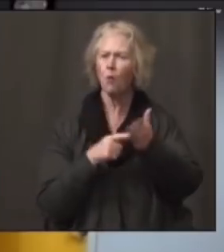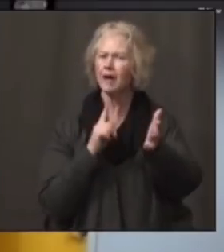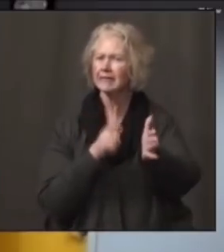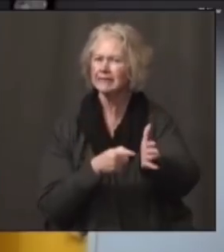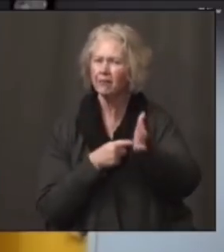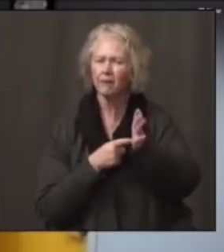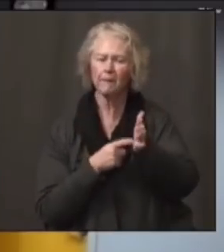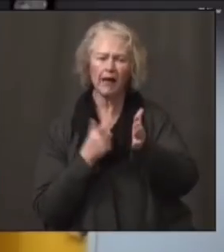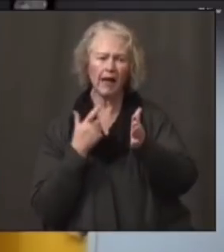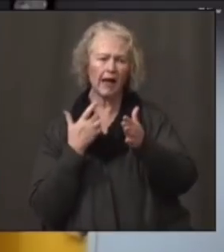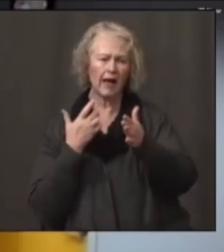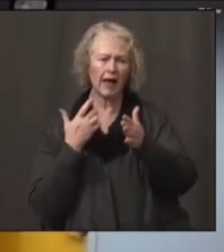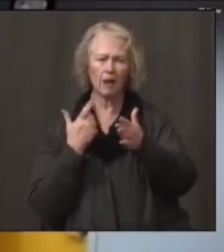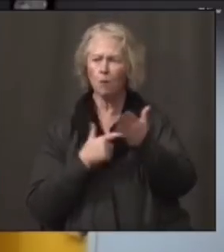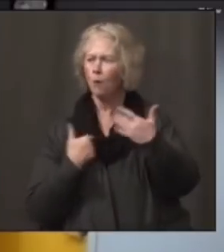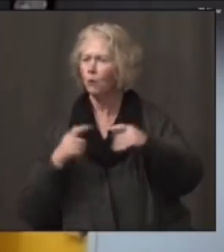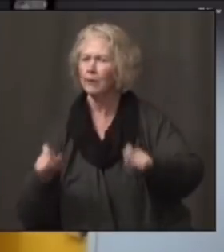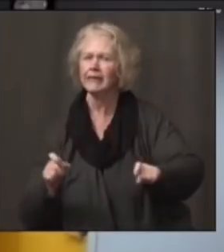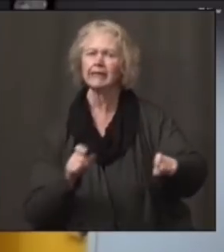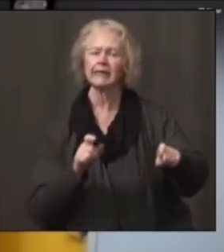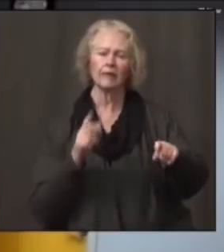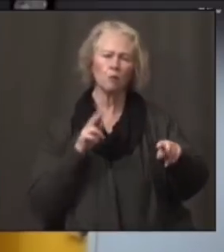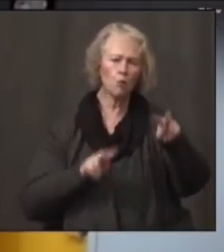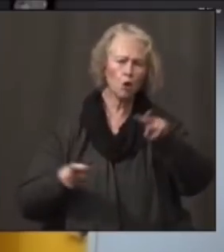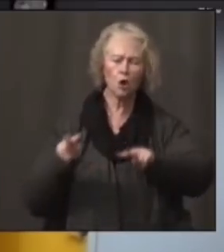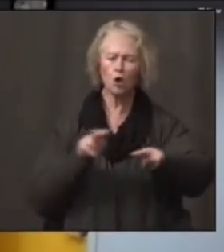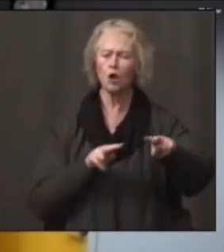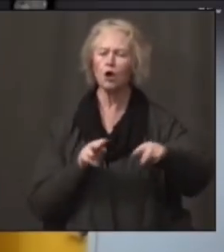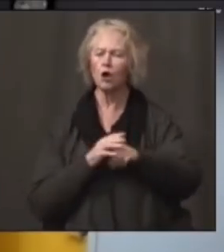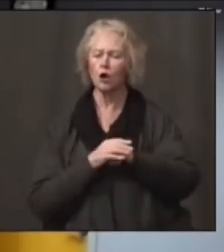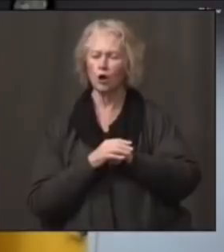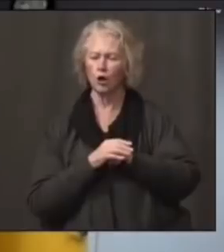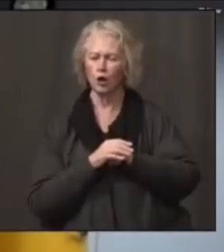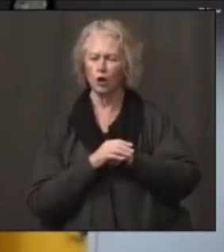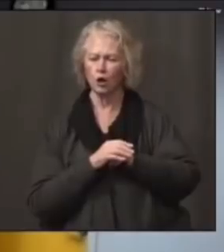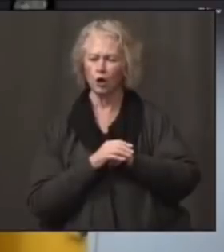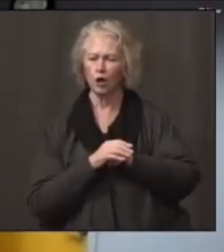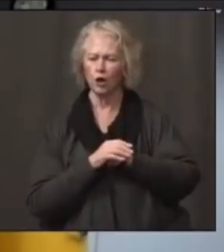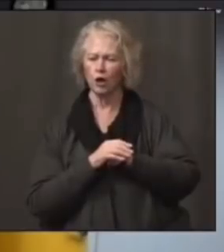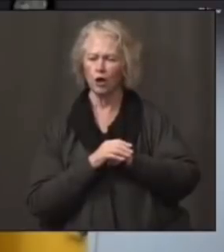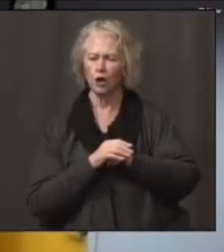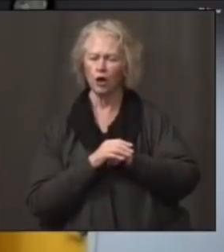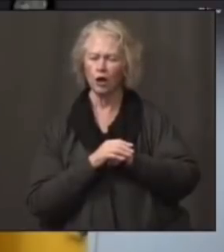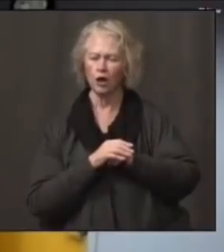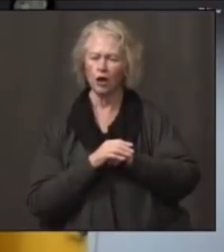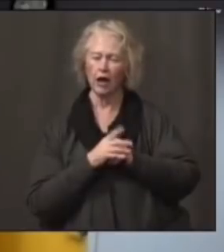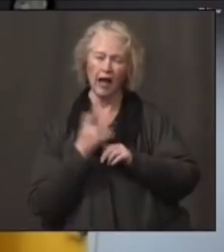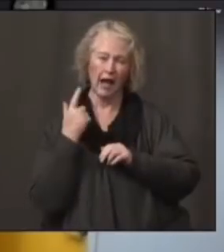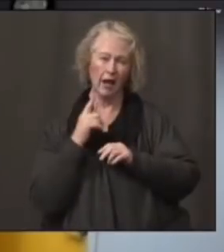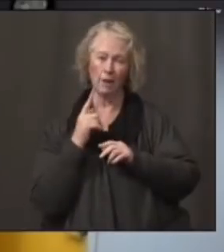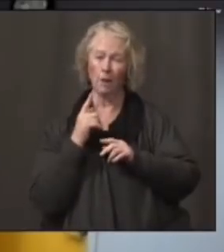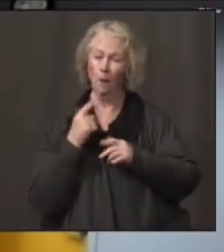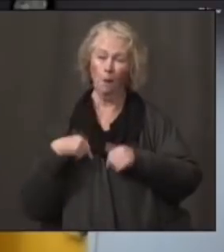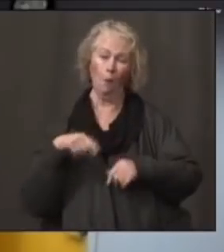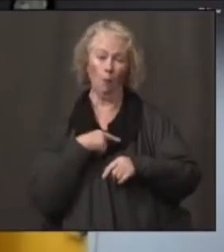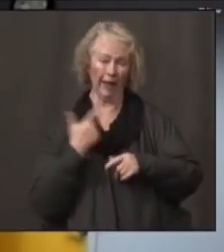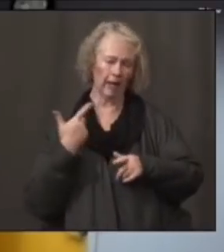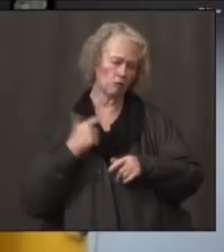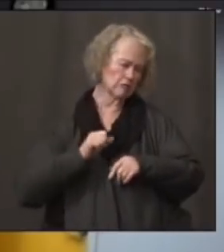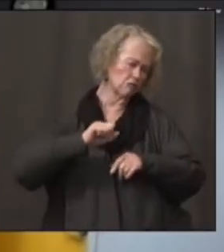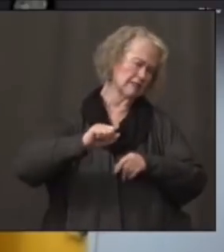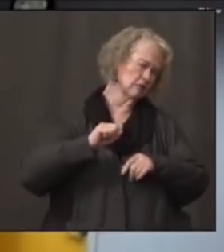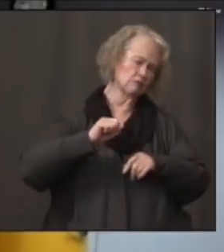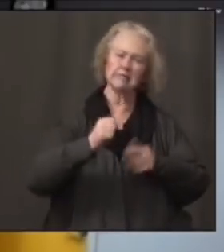the age. So we didn't go easy. We were kicking and screaming as we went into the virtual age, but COVID